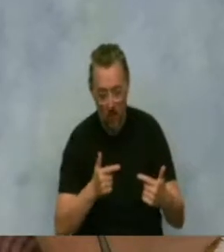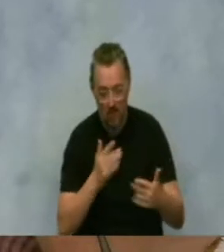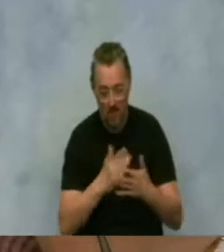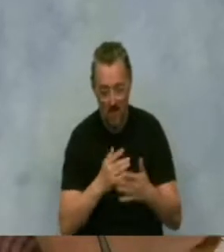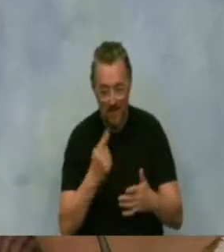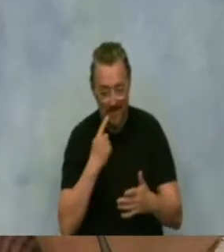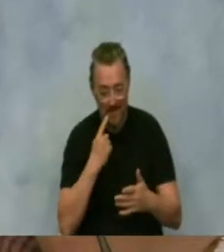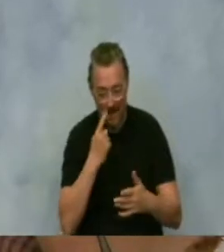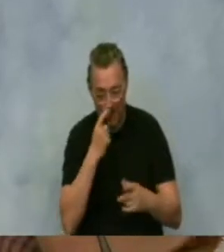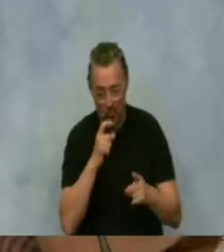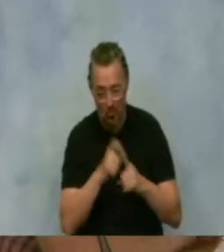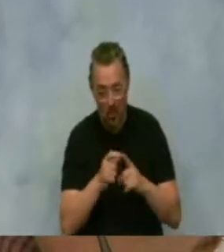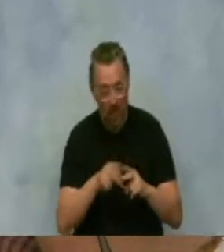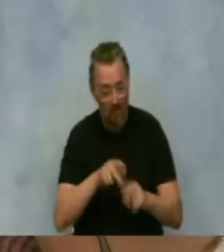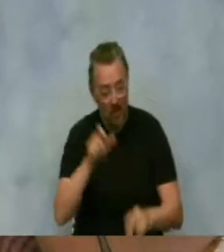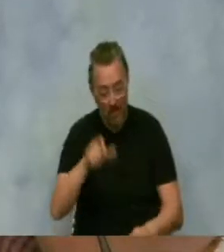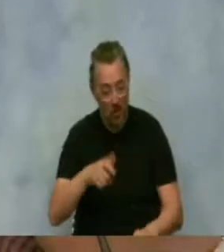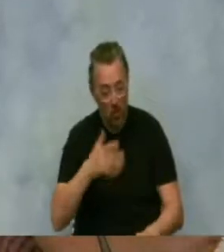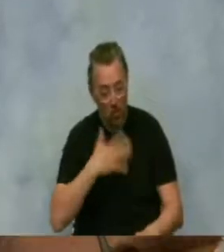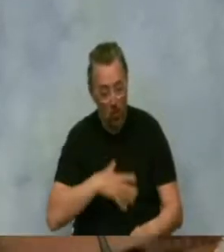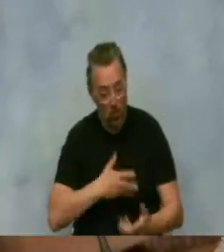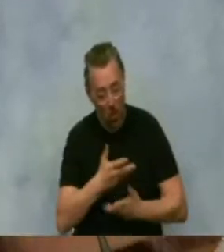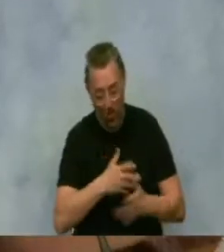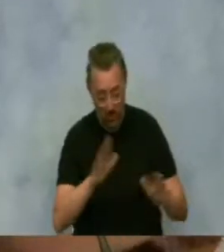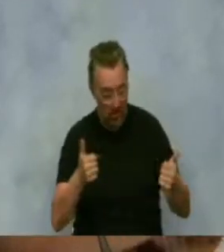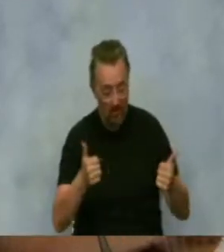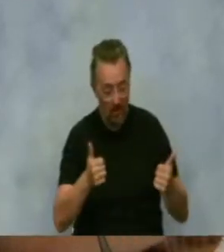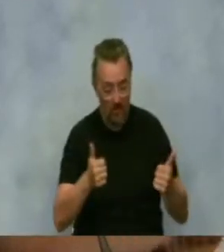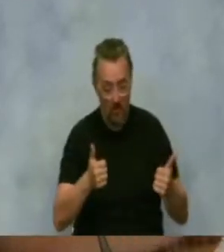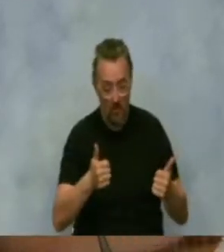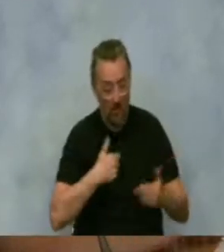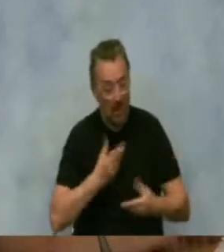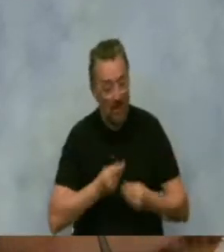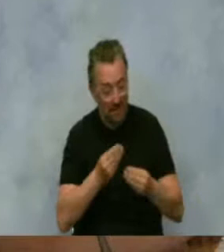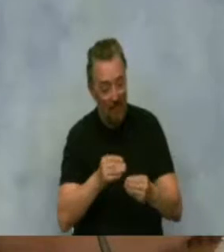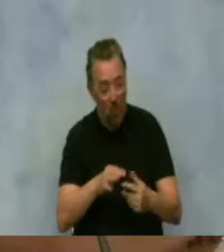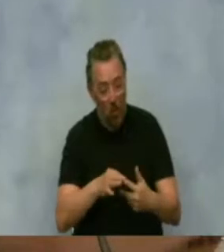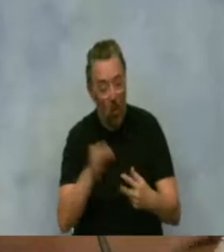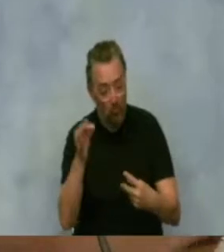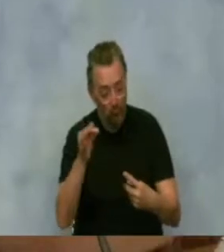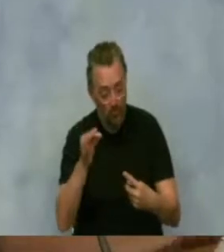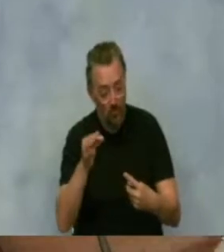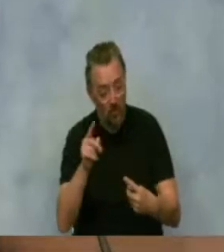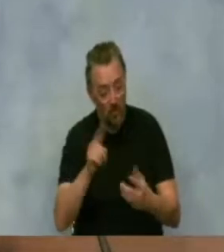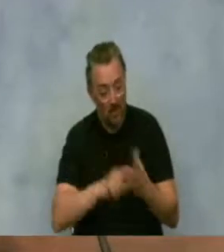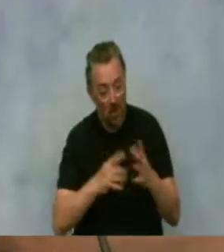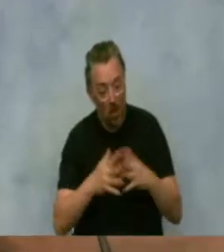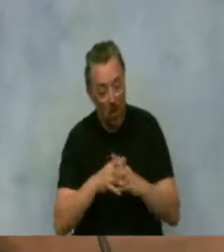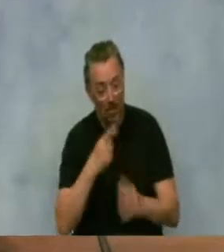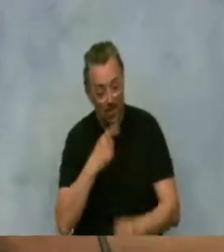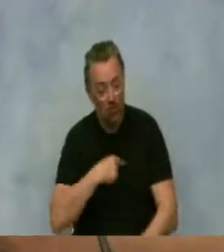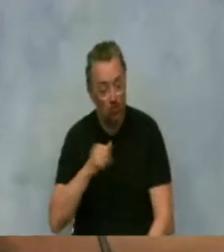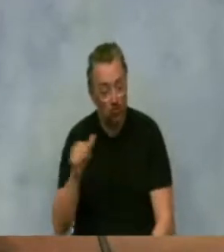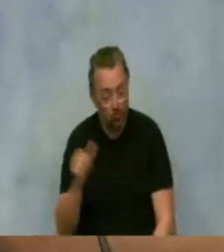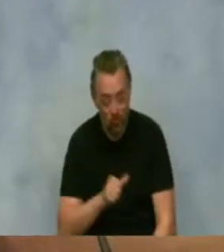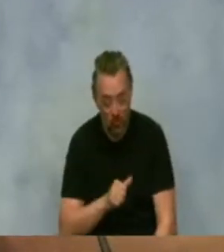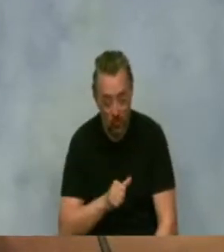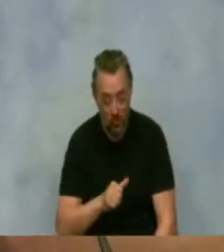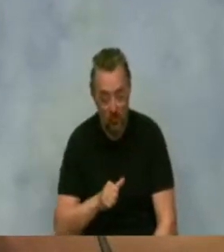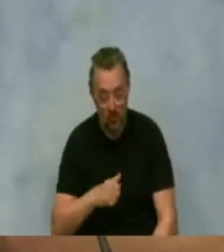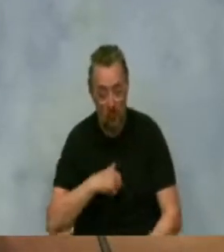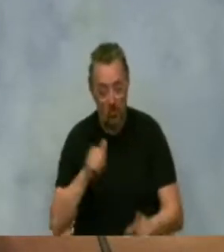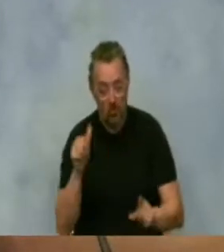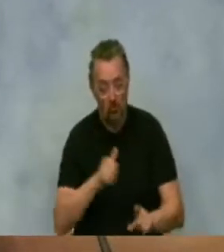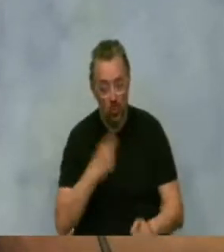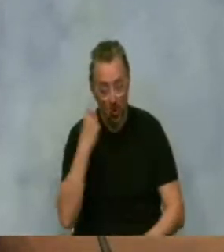thing done. If the person decides they don't want to be consulted, fine. We've given them the opportunity, which the legislation says we should, and I think we should consider